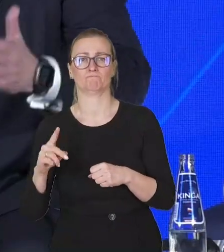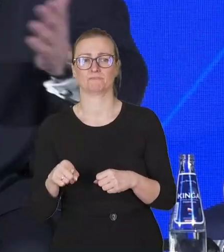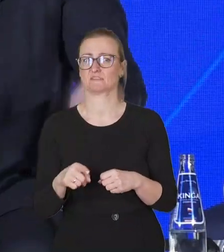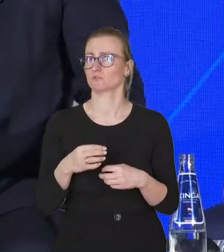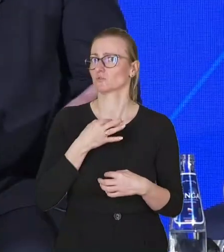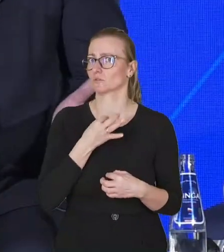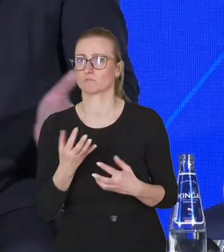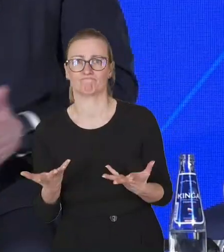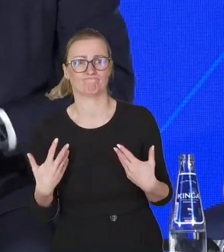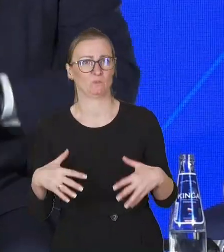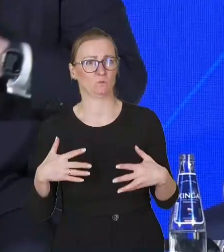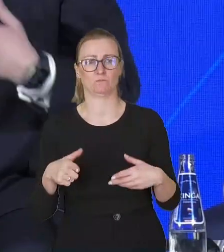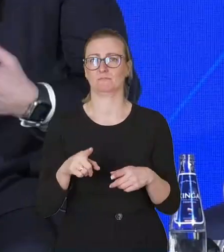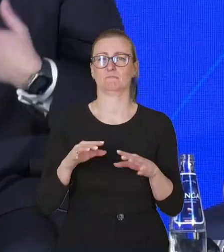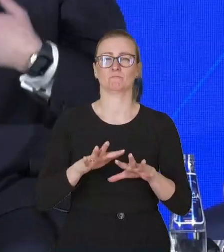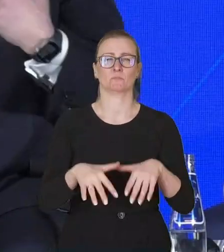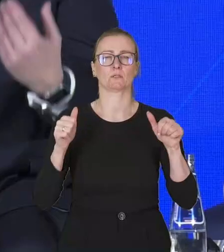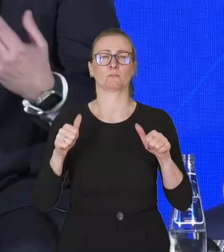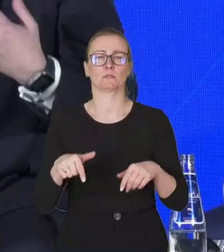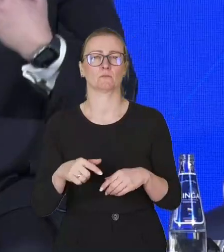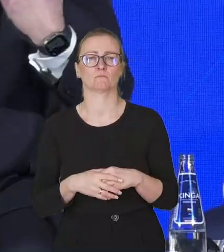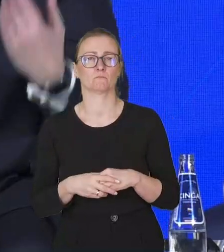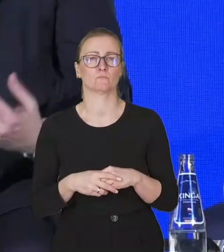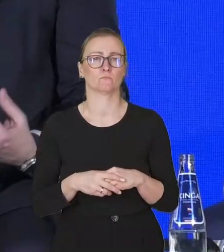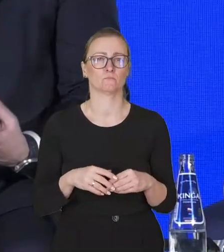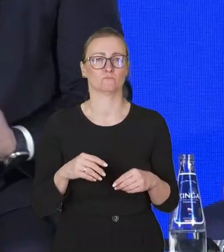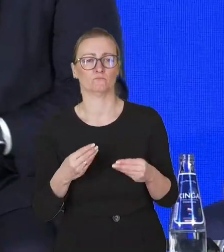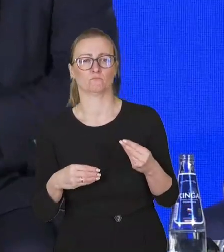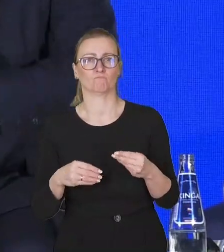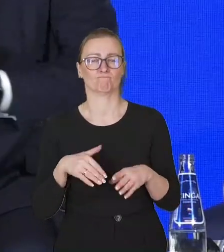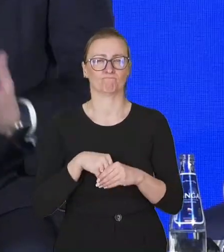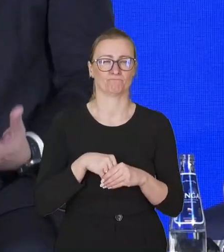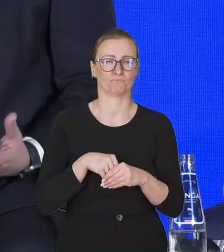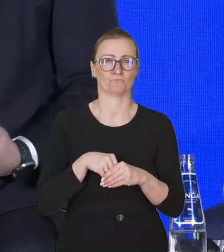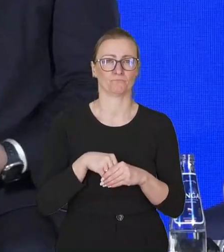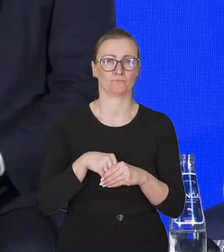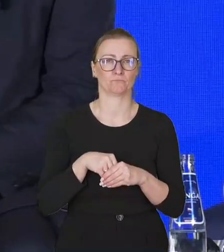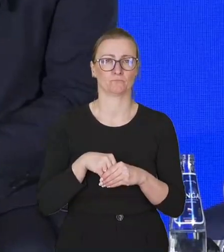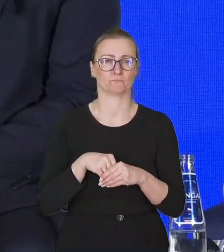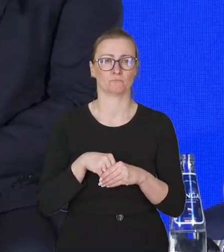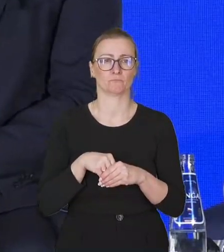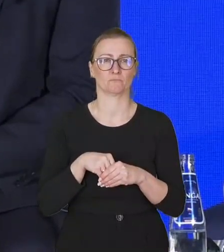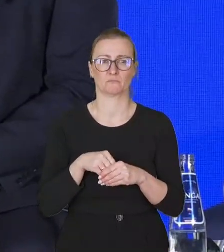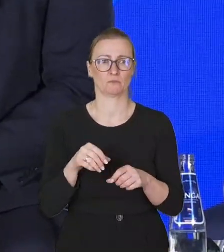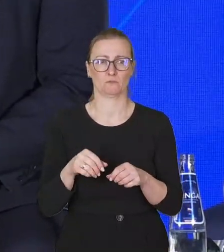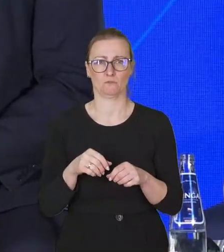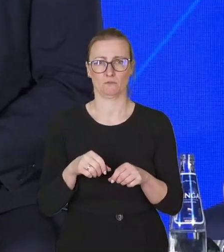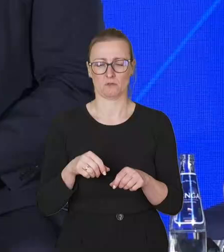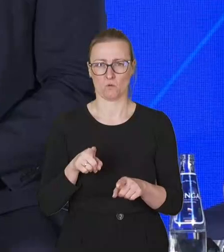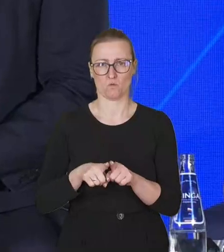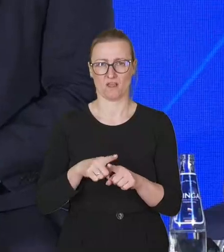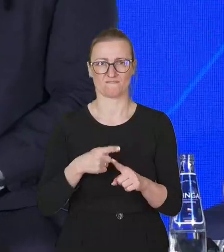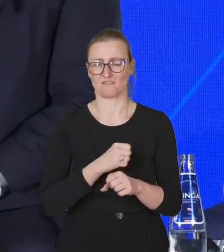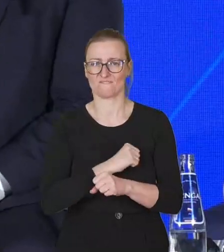say to the extreme right. So we are hearing these voices every day that EU doesn't work as it's